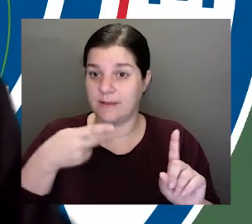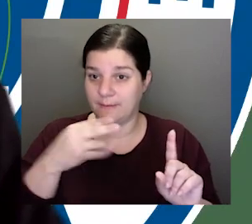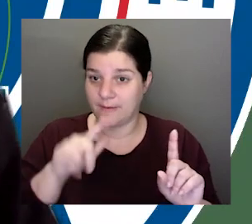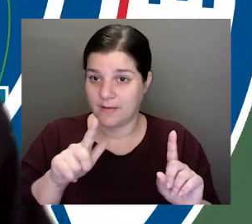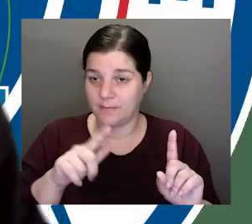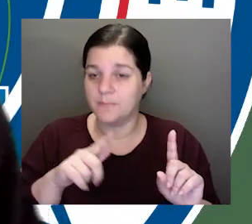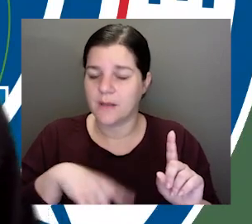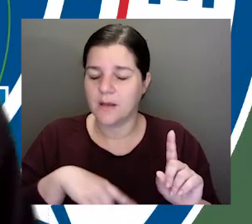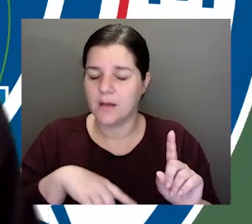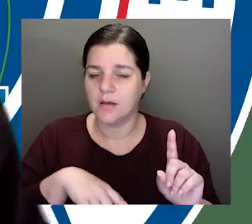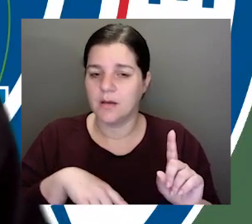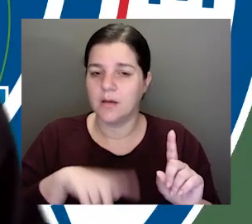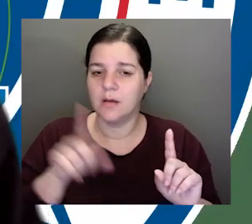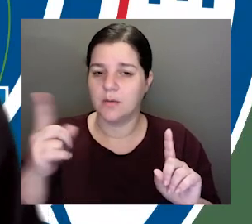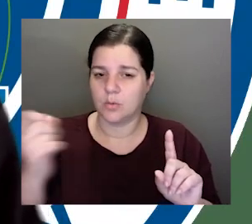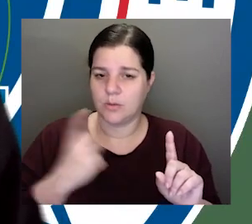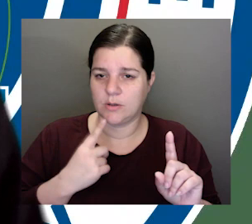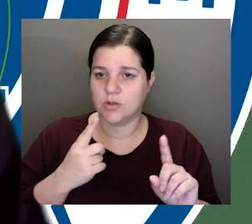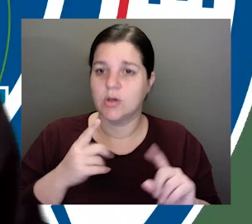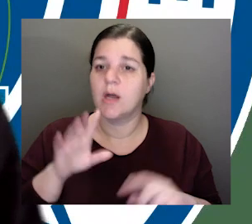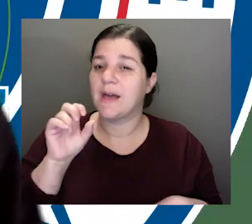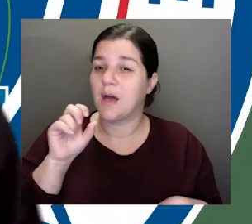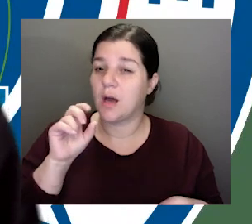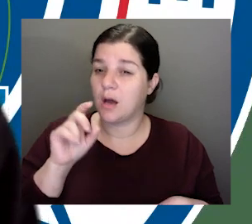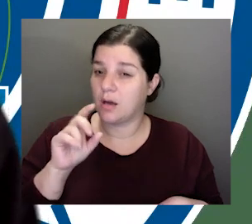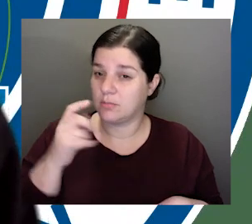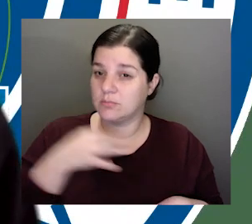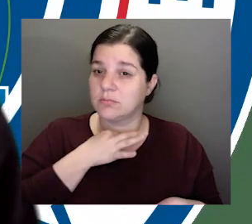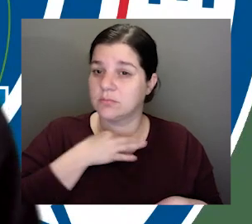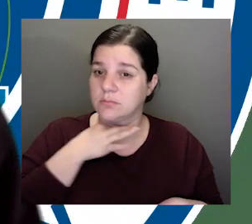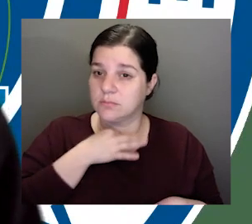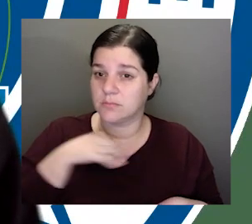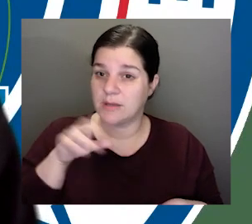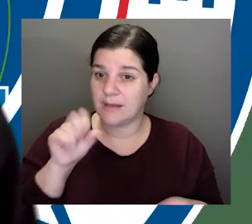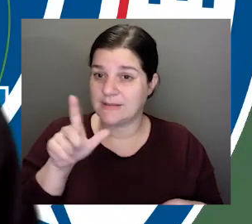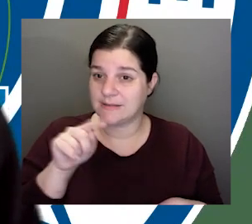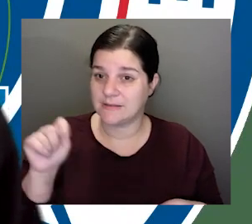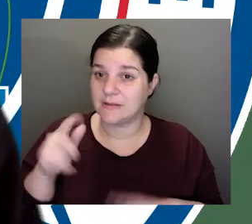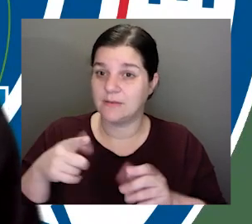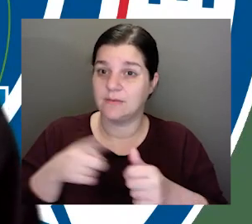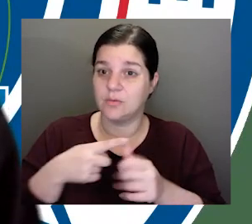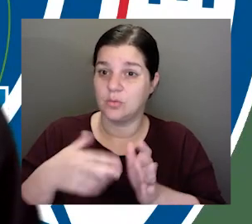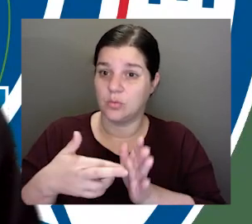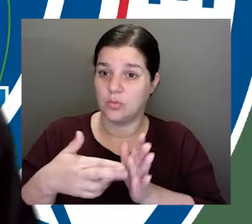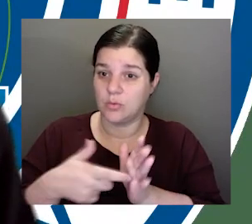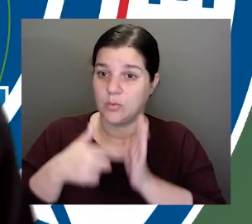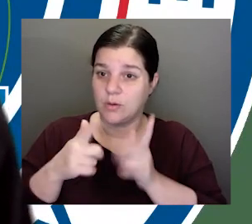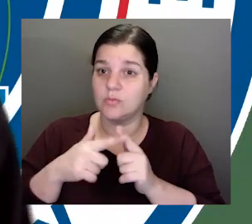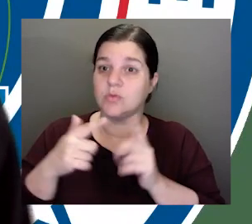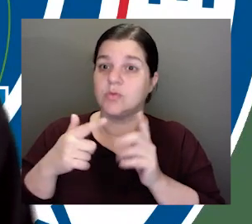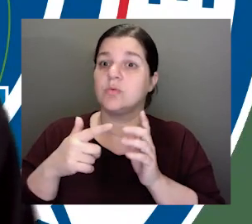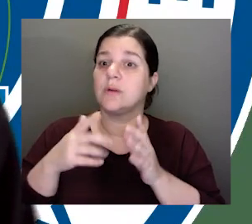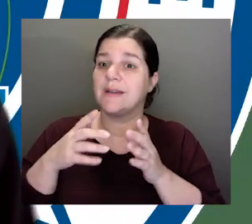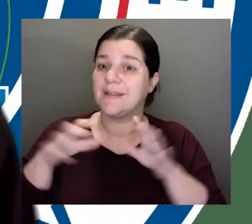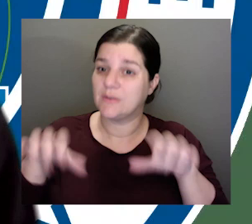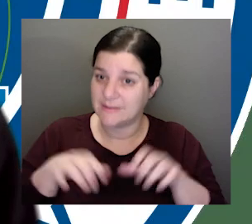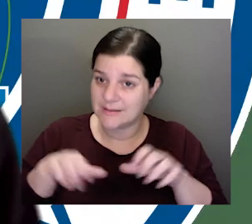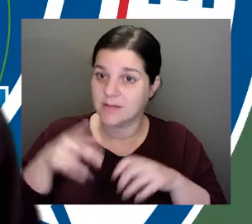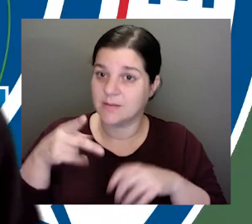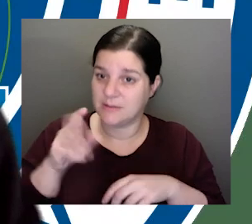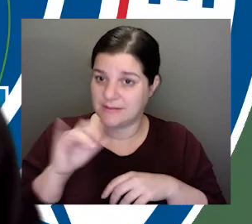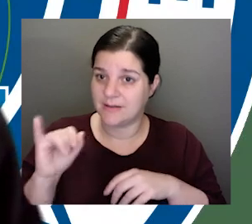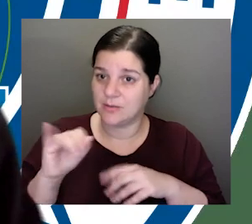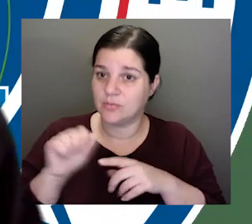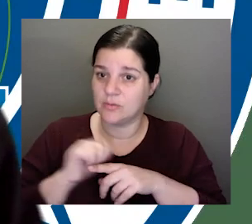the question is, are SLTT required to first register and conduct PCI authorized training